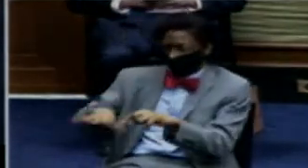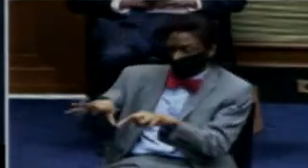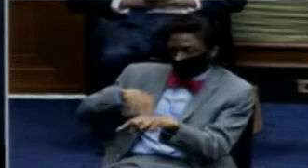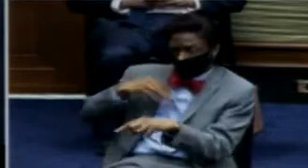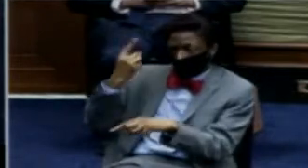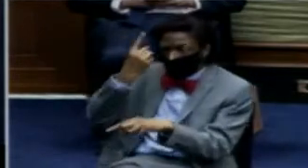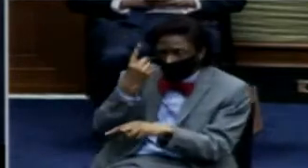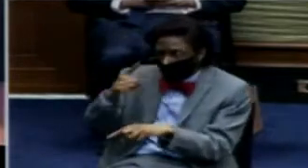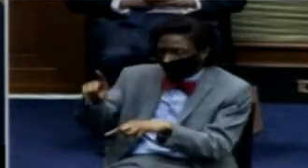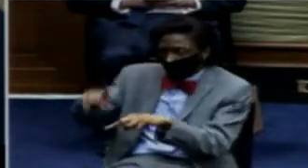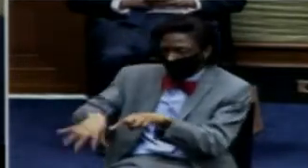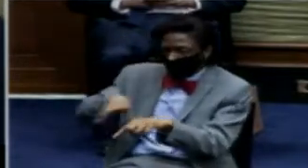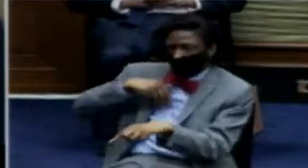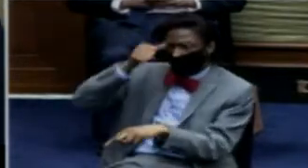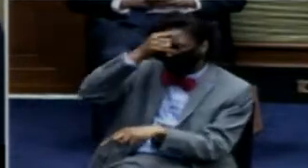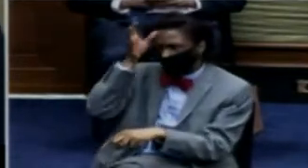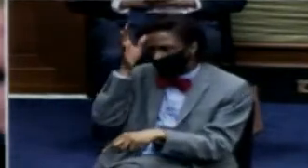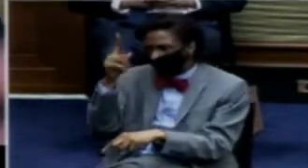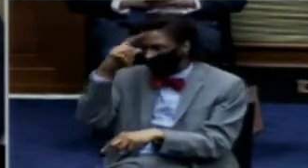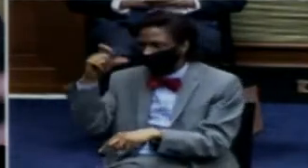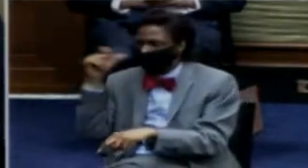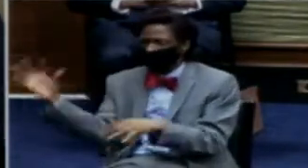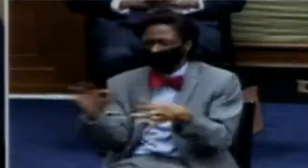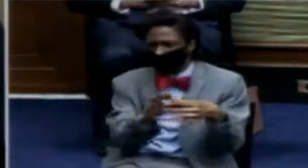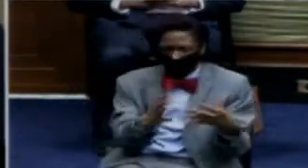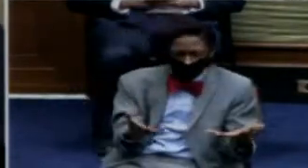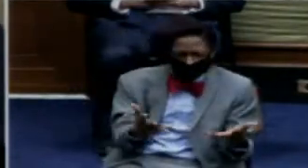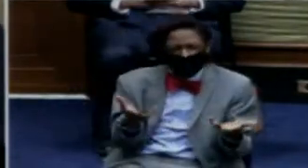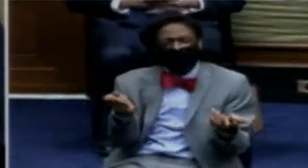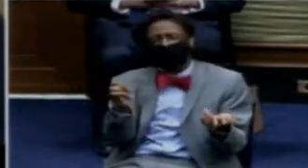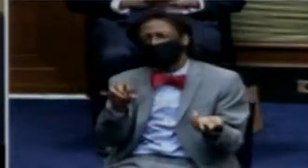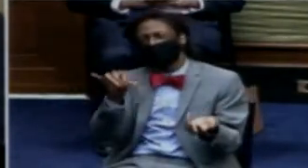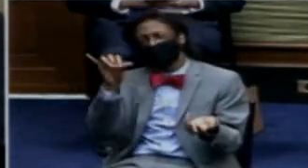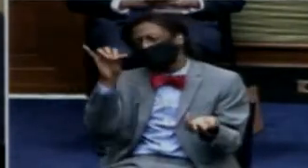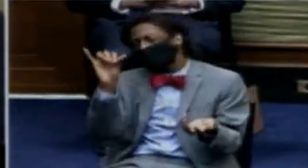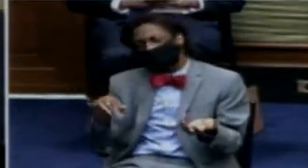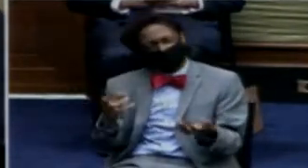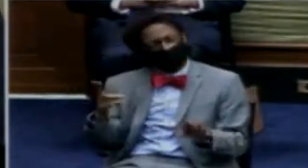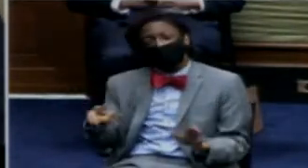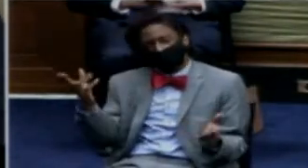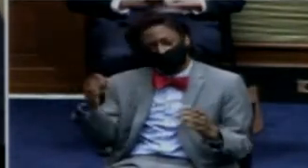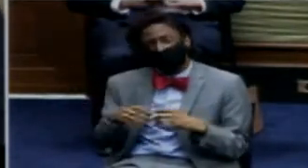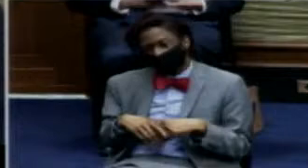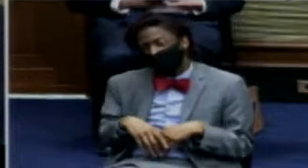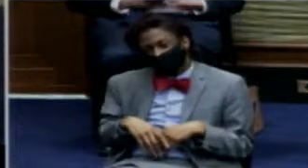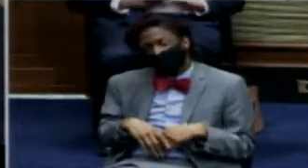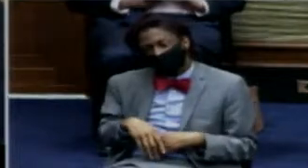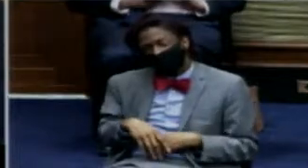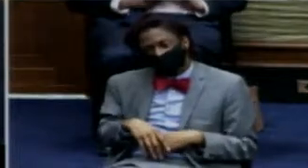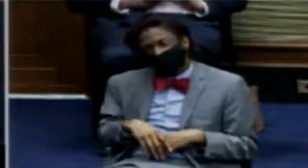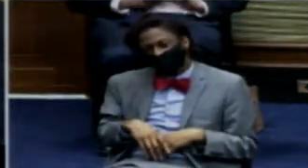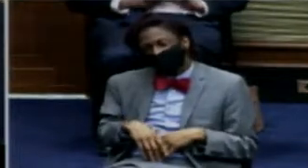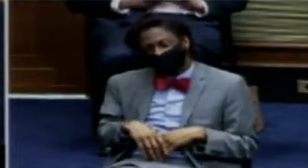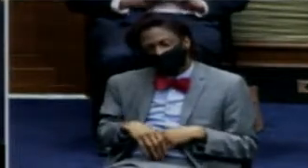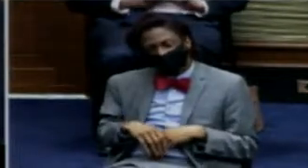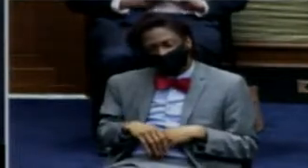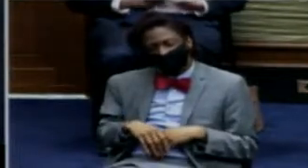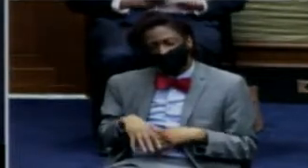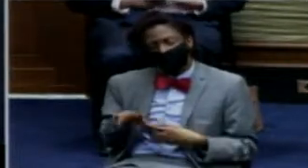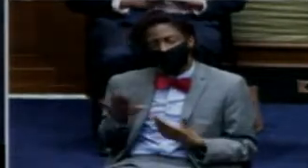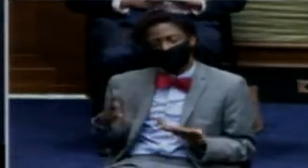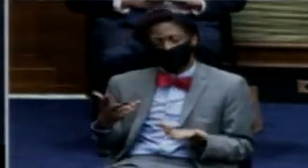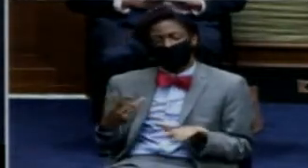because they weren't contiguous to the Union, right? Like, this is what the history is. Now, the argument